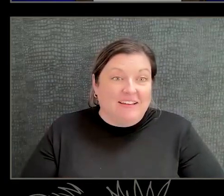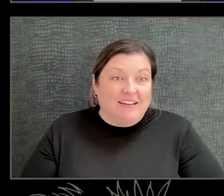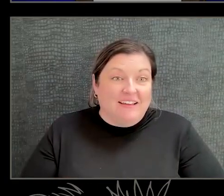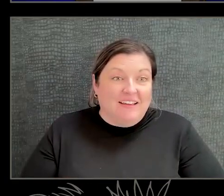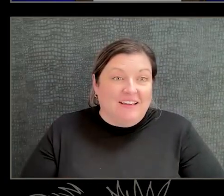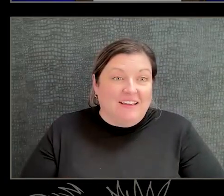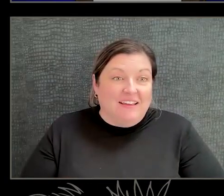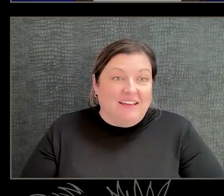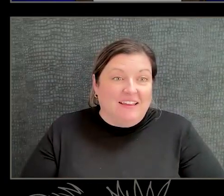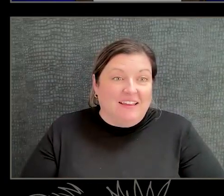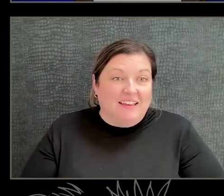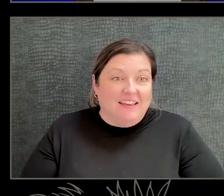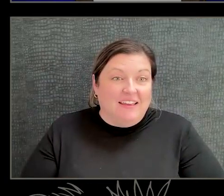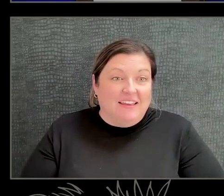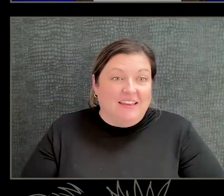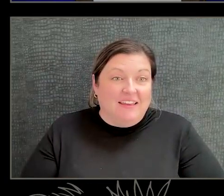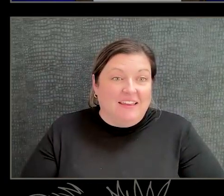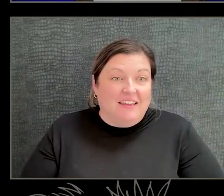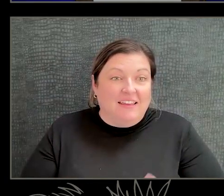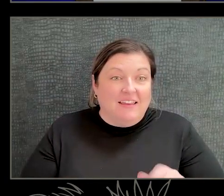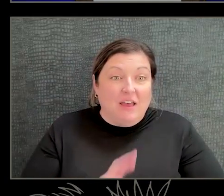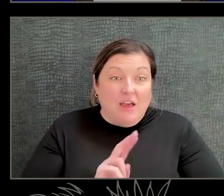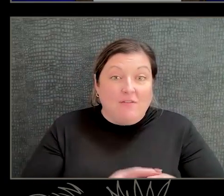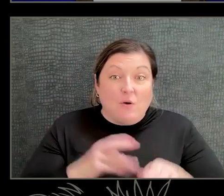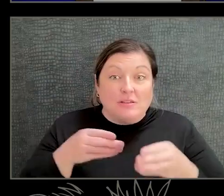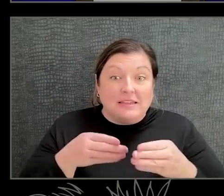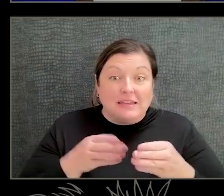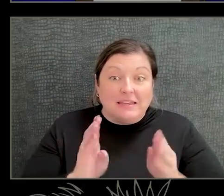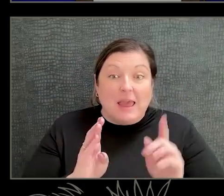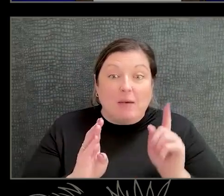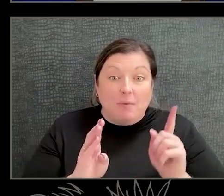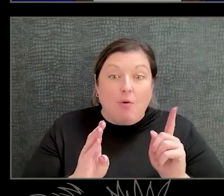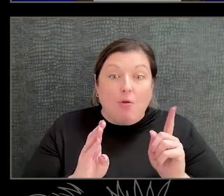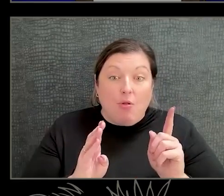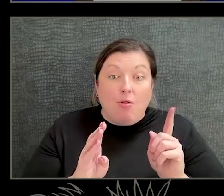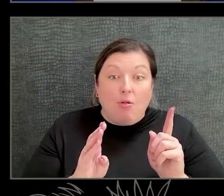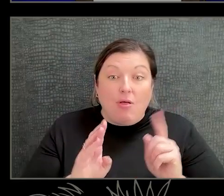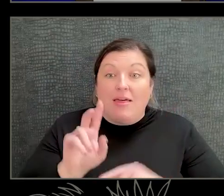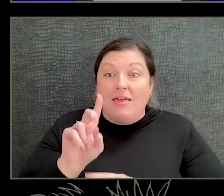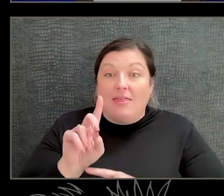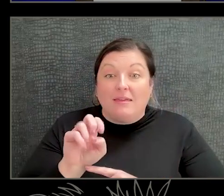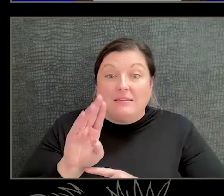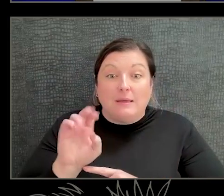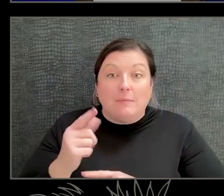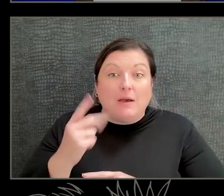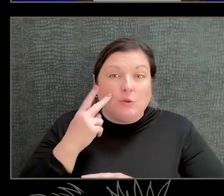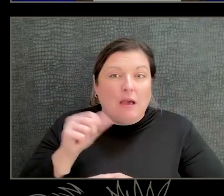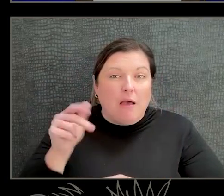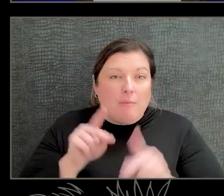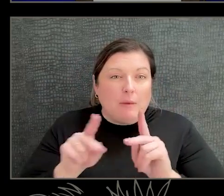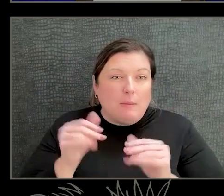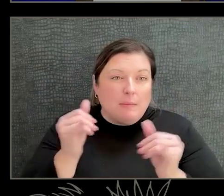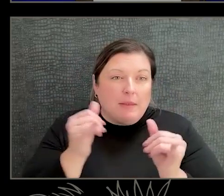Also gonna go here and, of course, enable the debug mode so we can see other people playing.